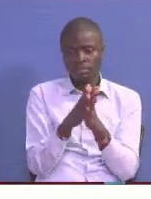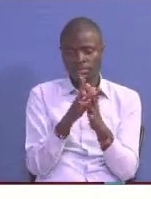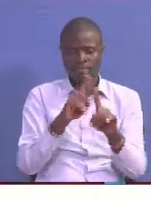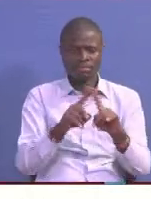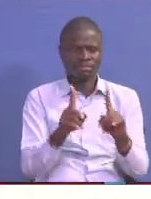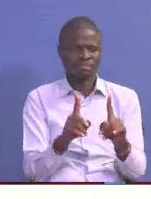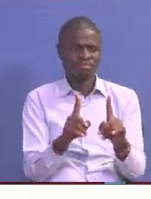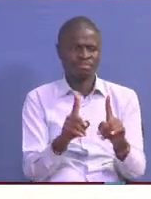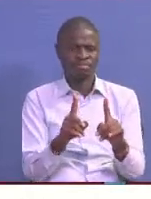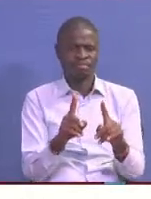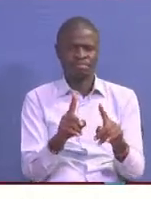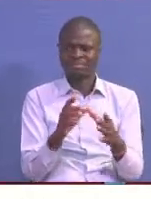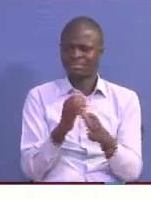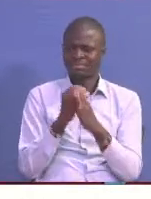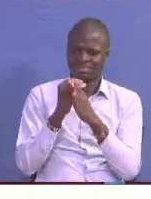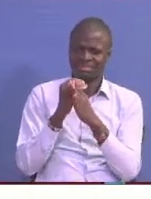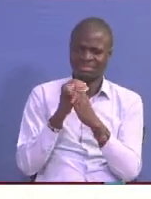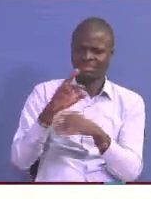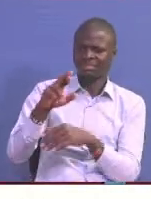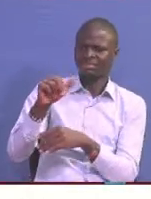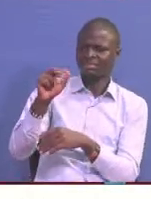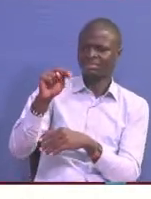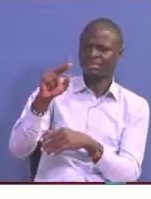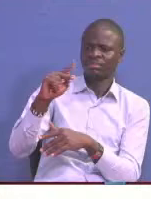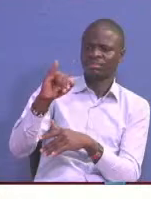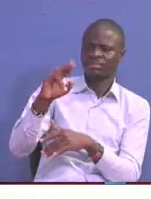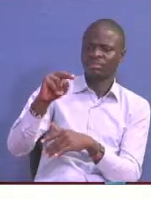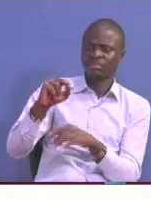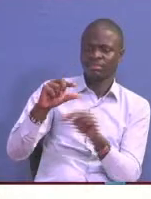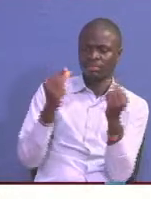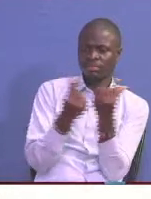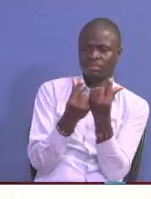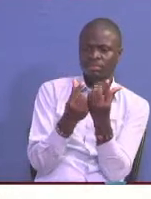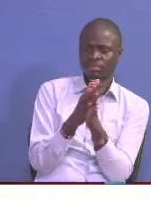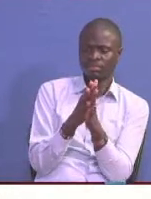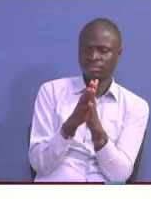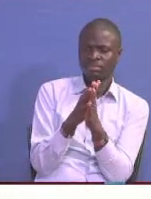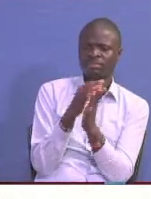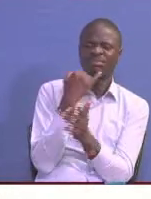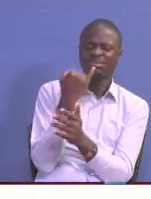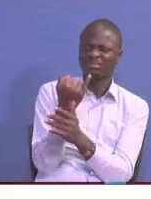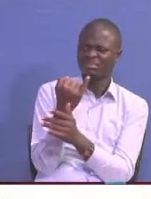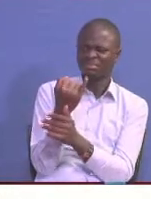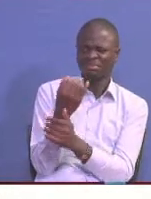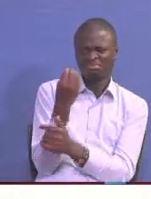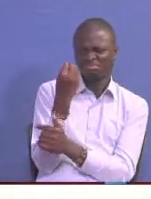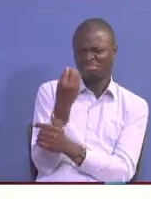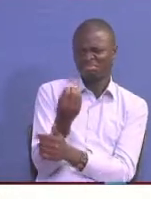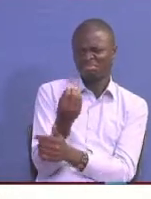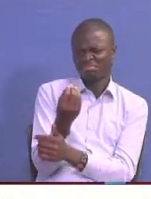but our ranking globally is still